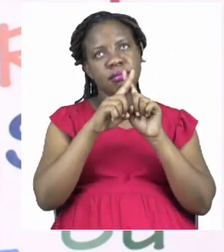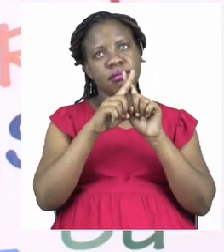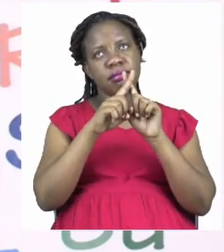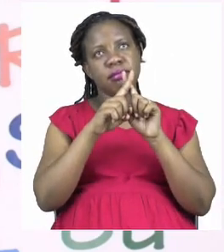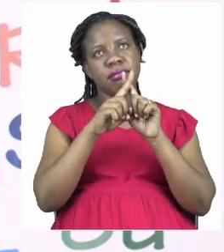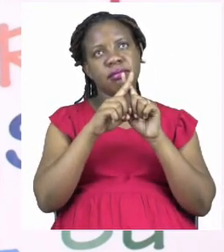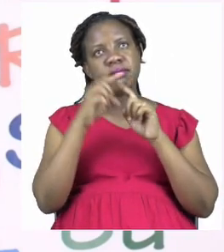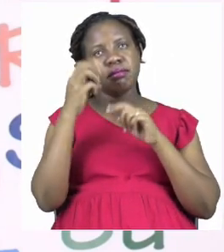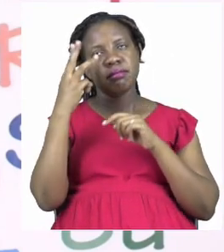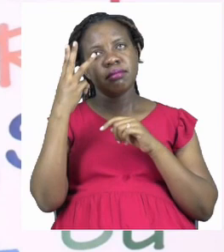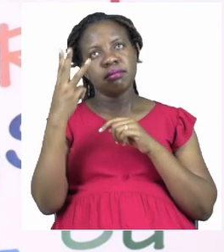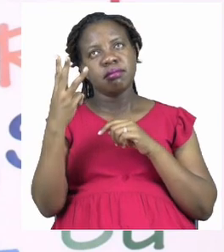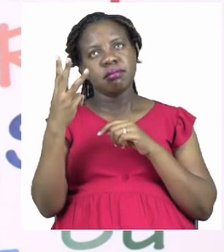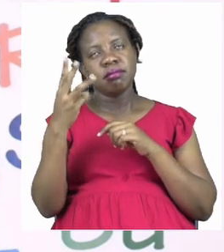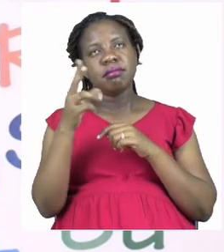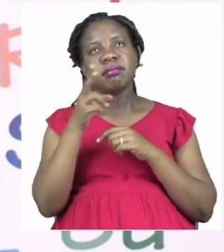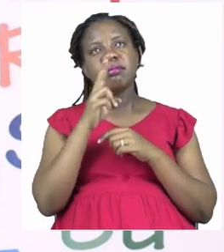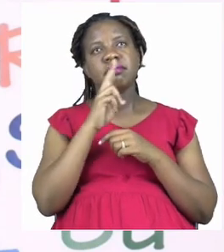3